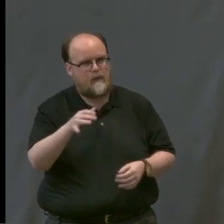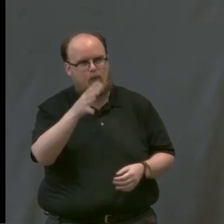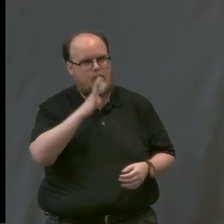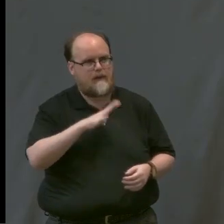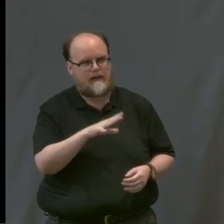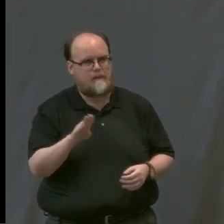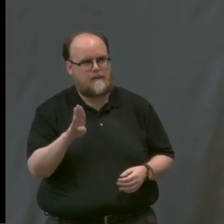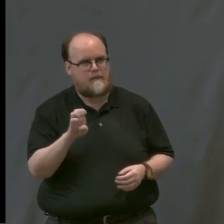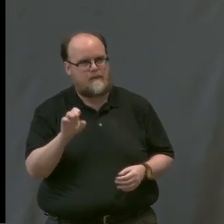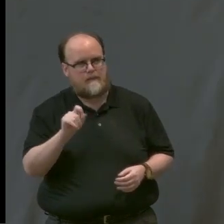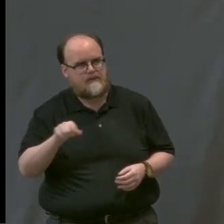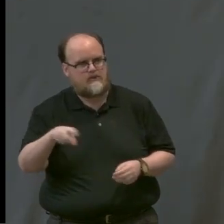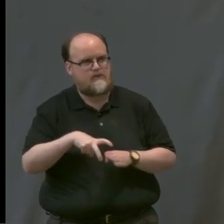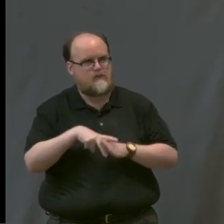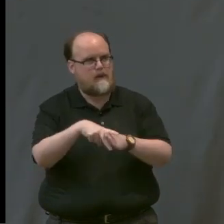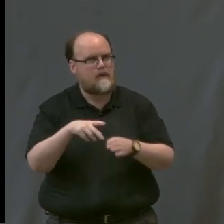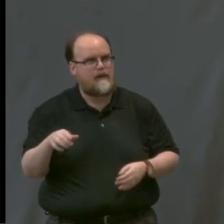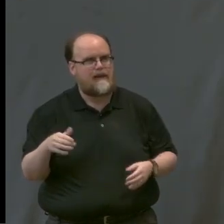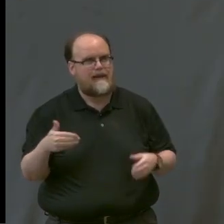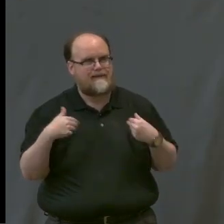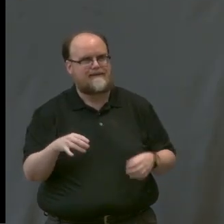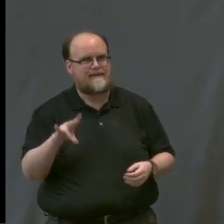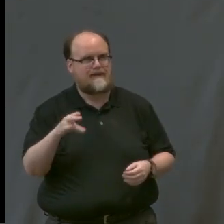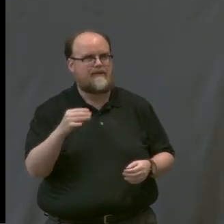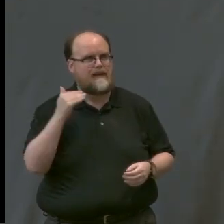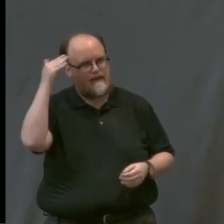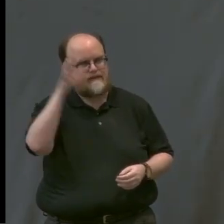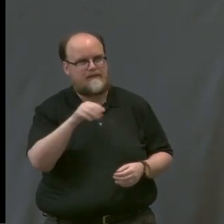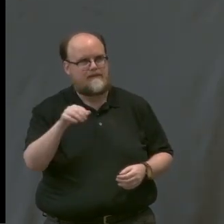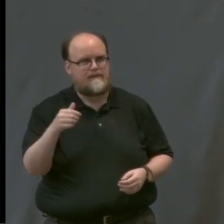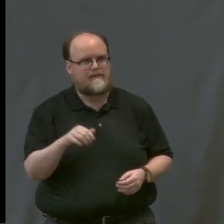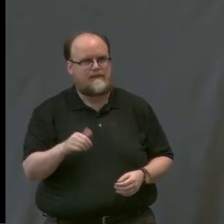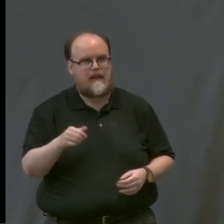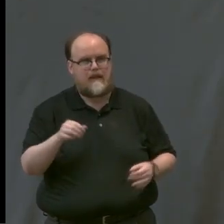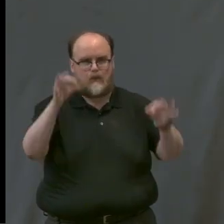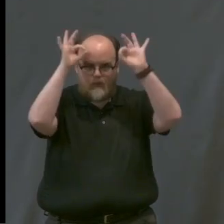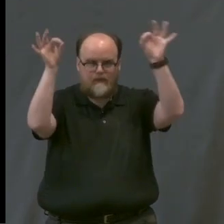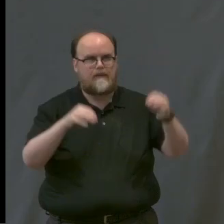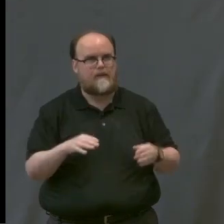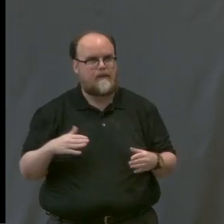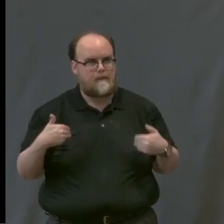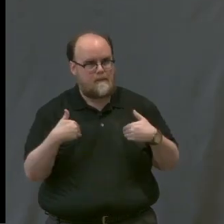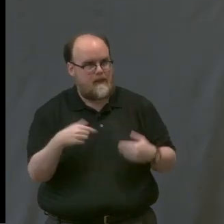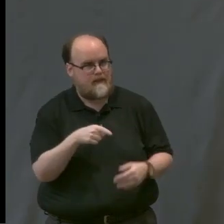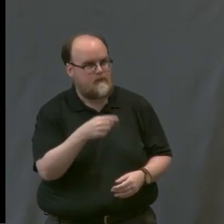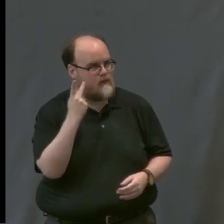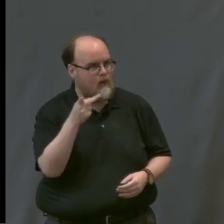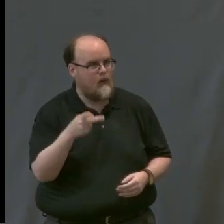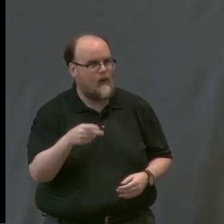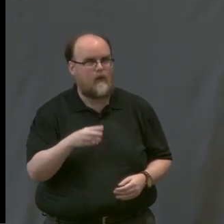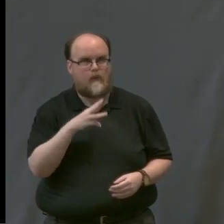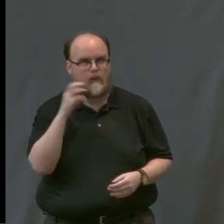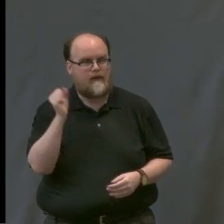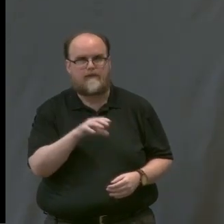beast that carries her, which has the 7 heads and the 10 horns. The beast that you saw was and